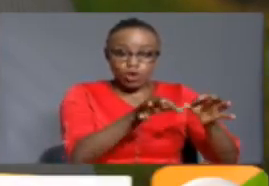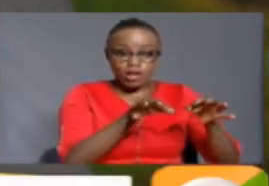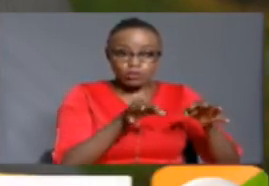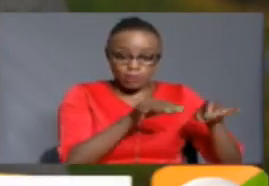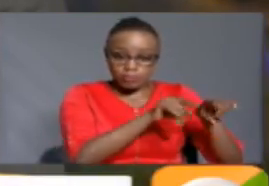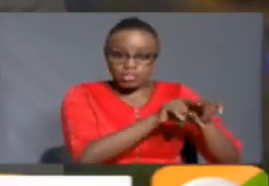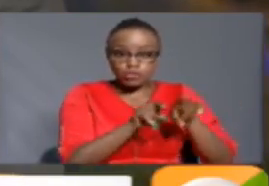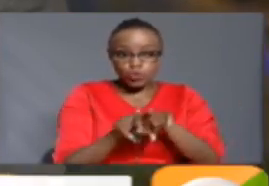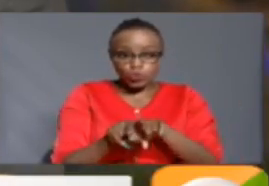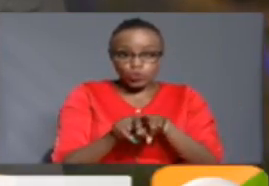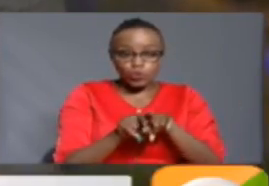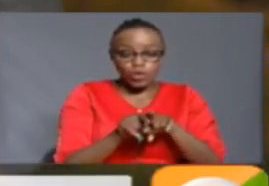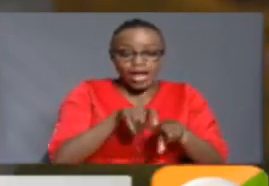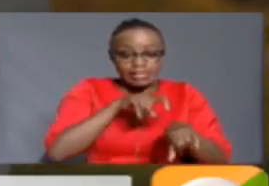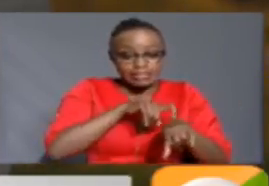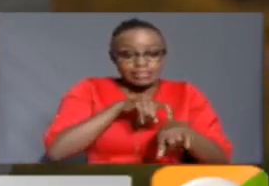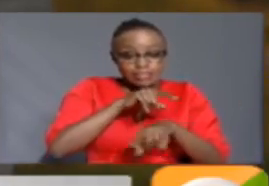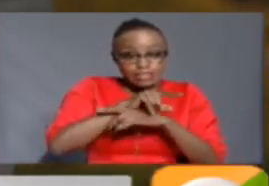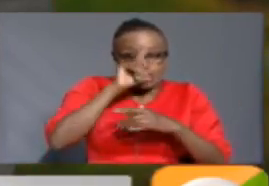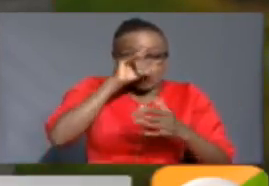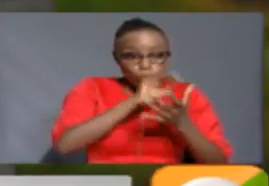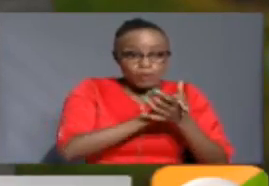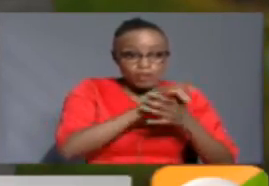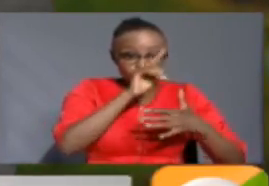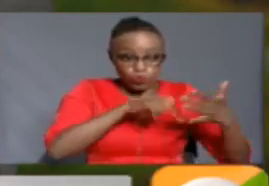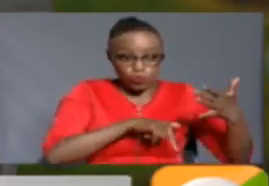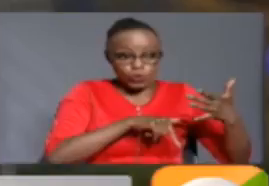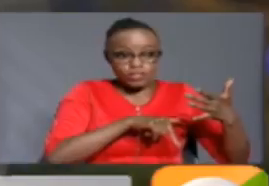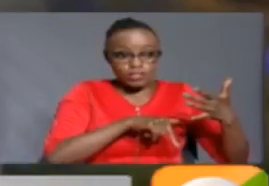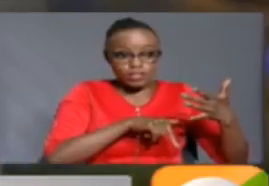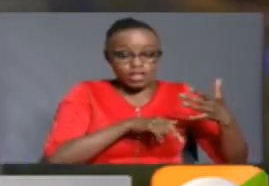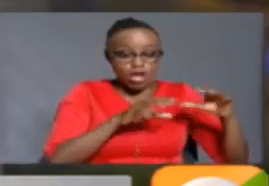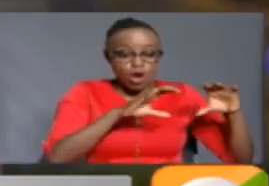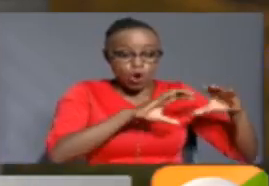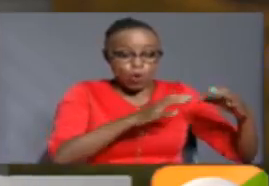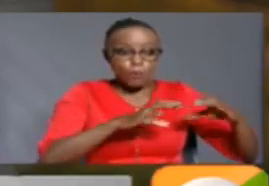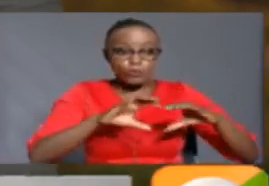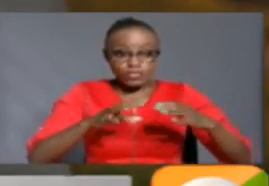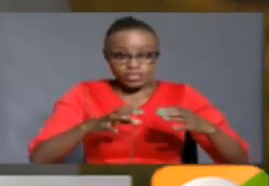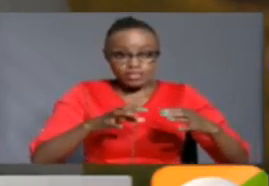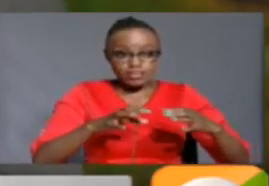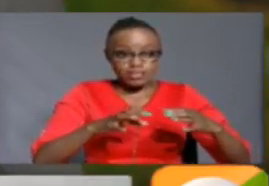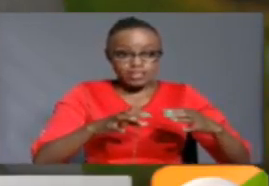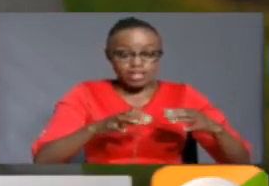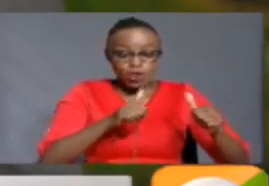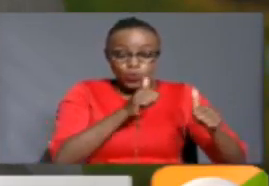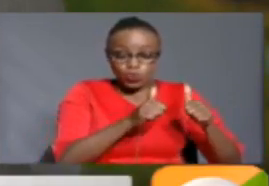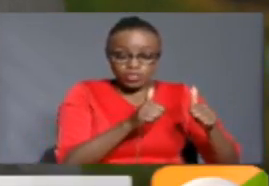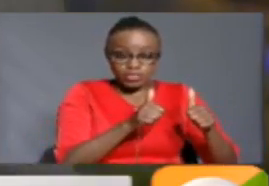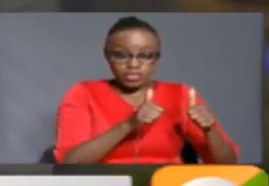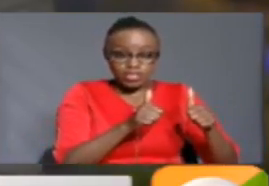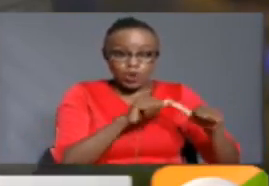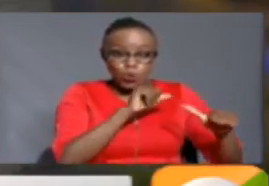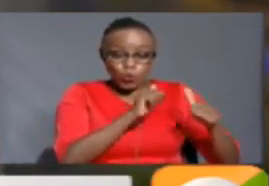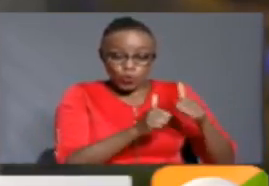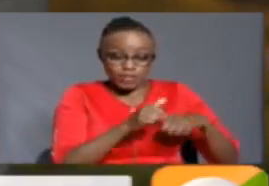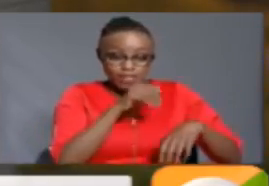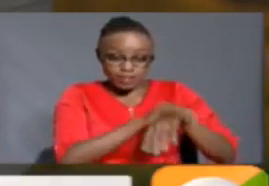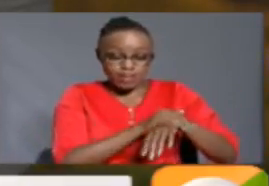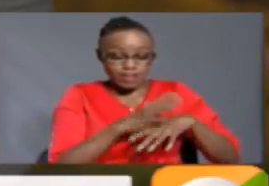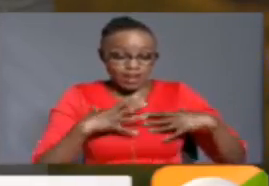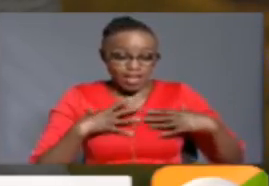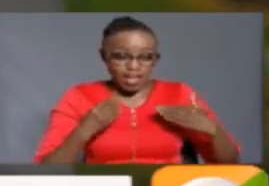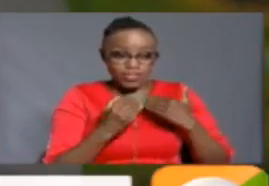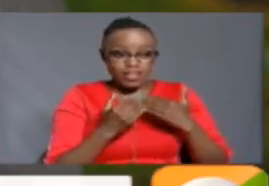accountability, where it was believed that when the community that is receiving the health